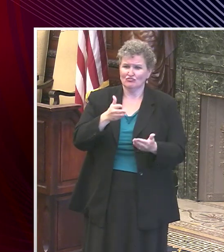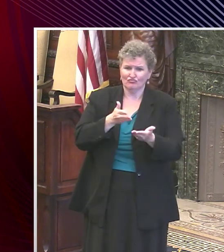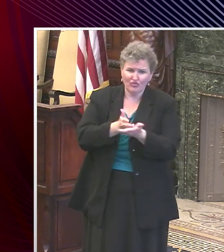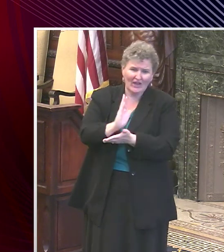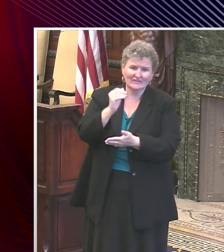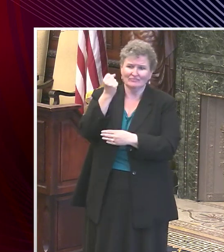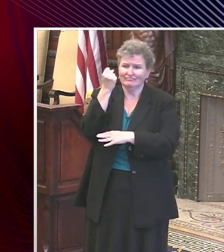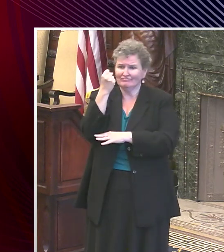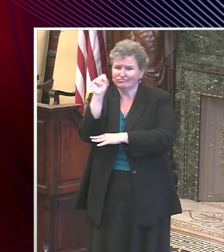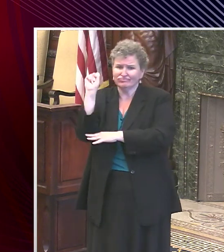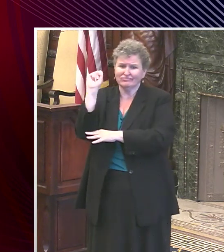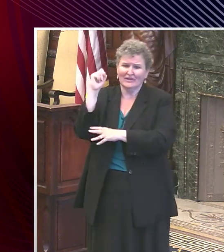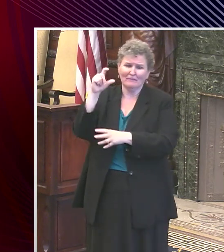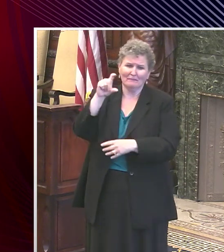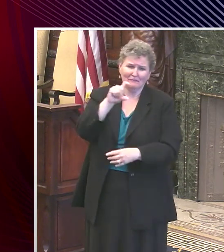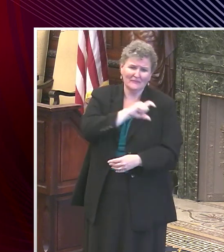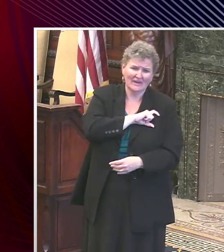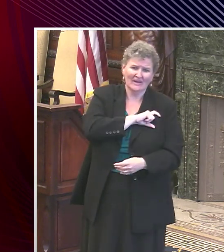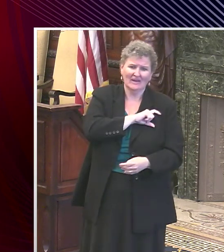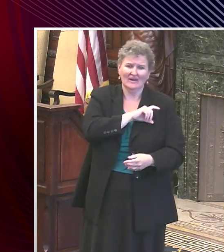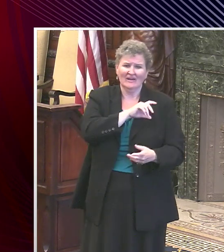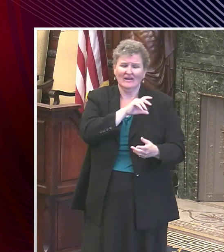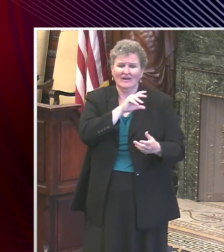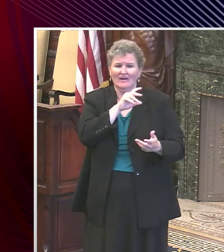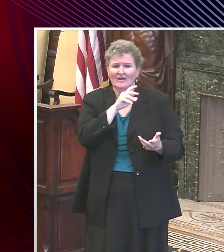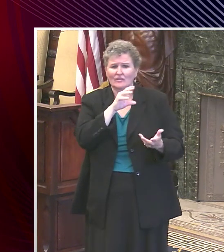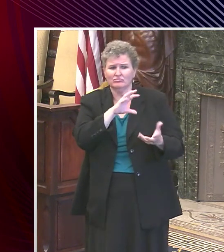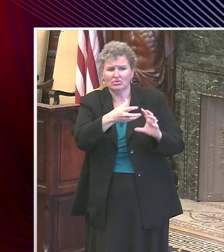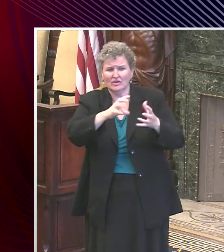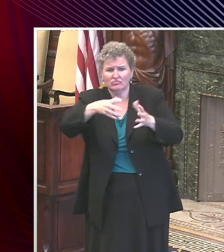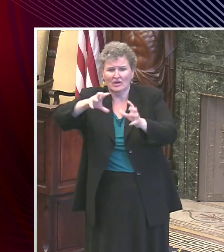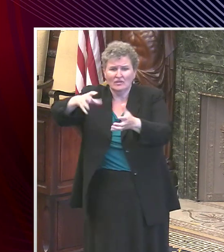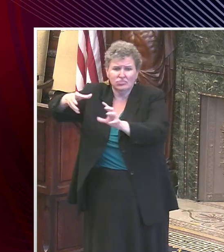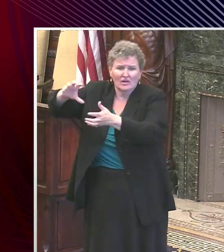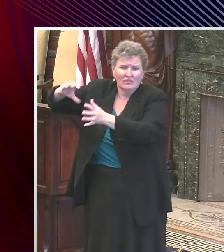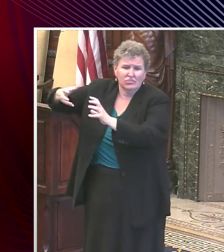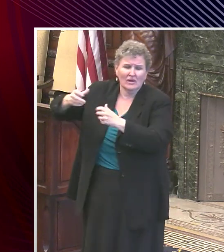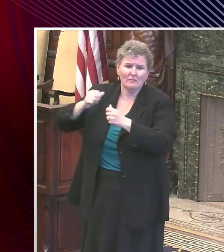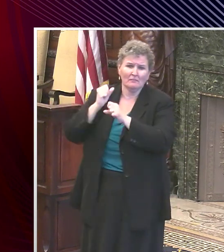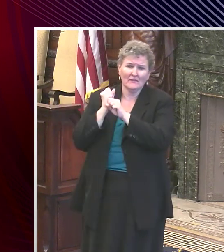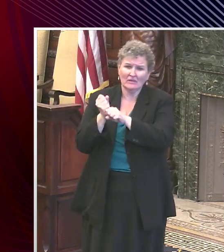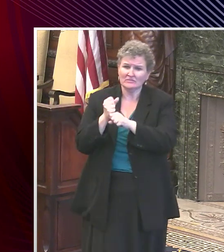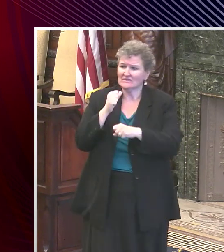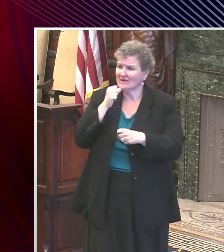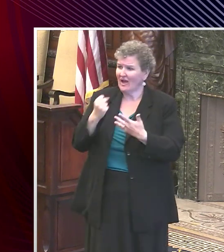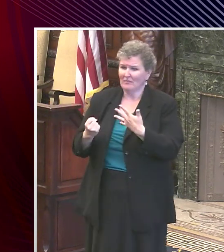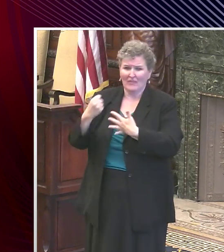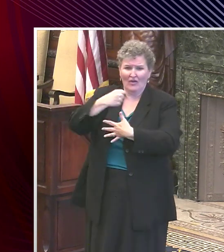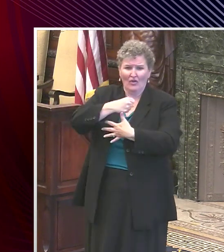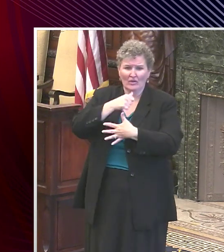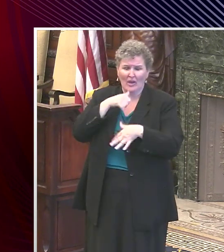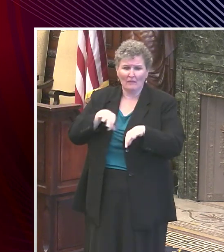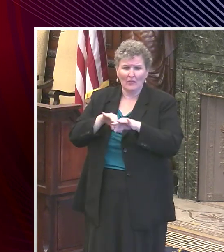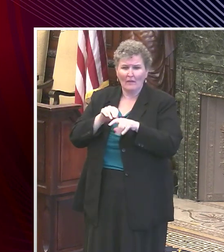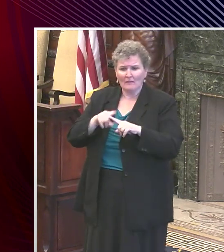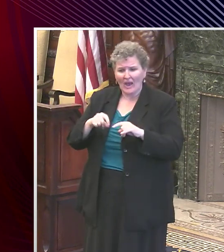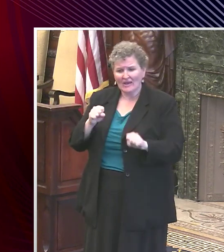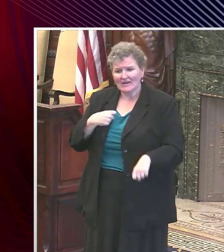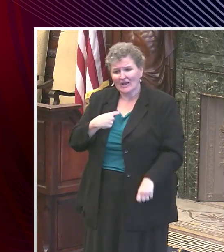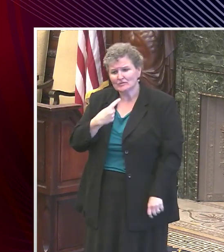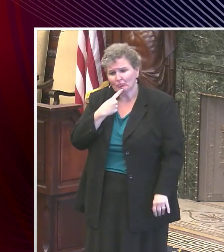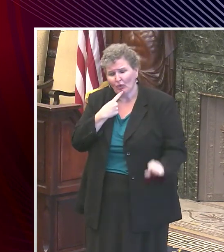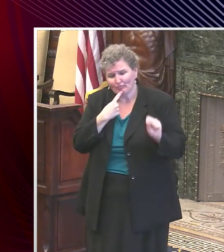reform, it's not the highest thing on my list. But I was disappointed when I found out it was postponed. All right, thank you.